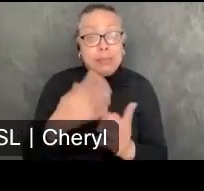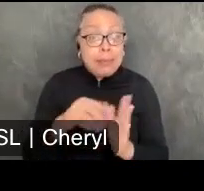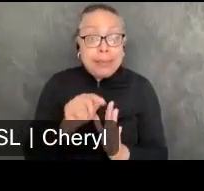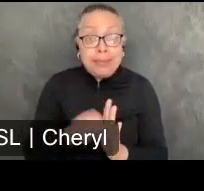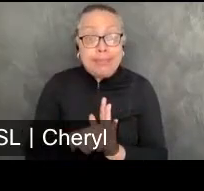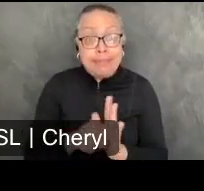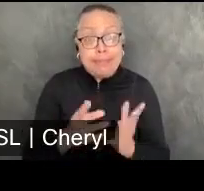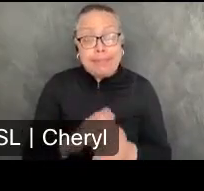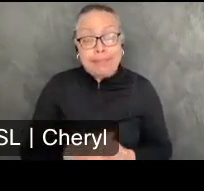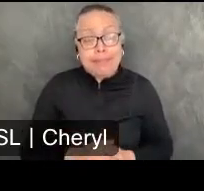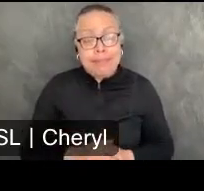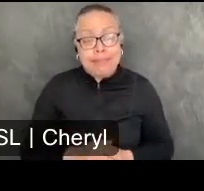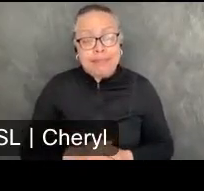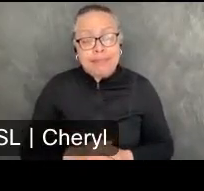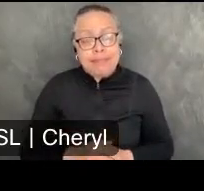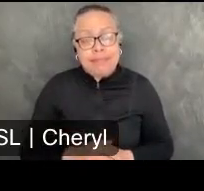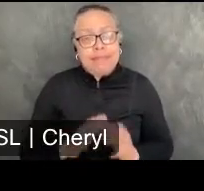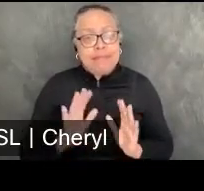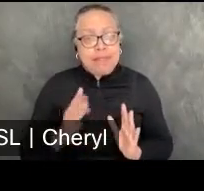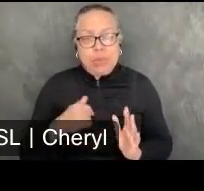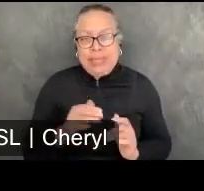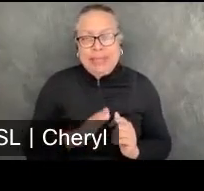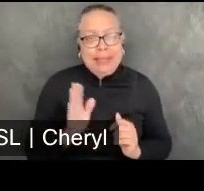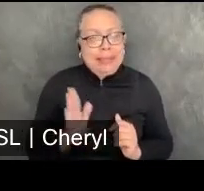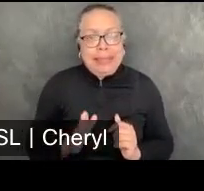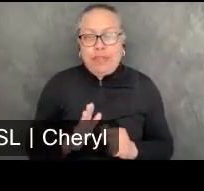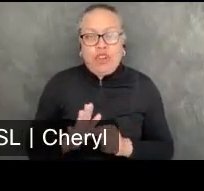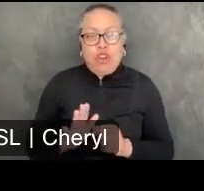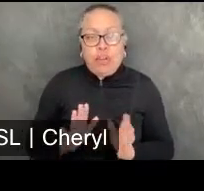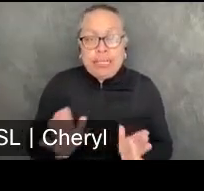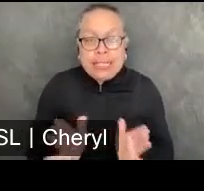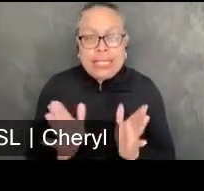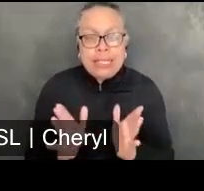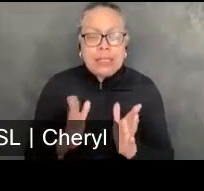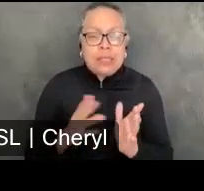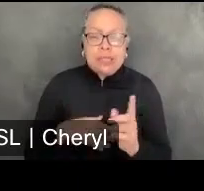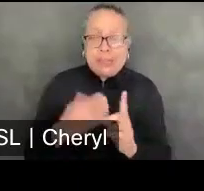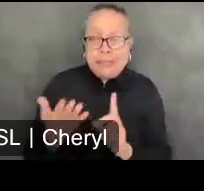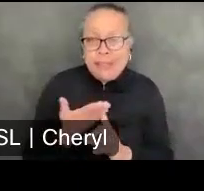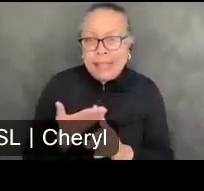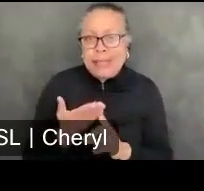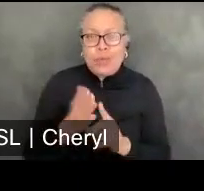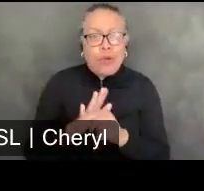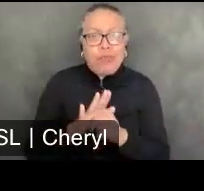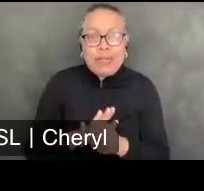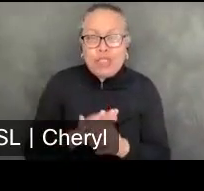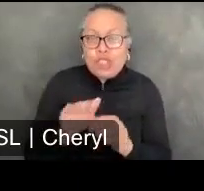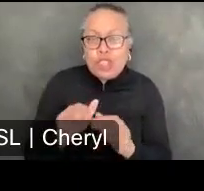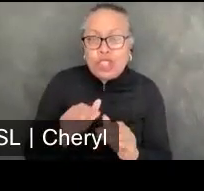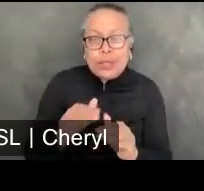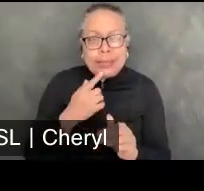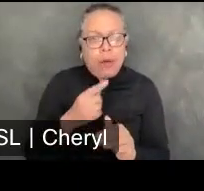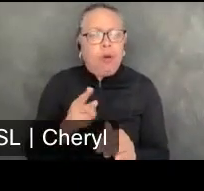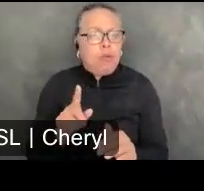partner. And so we never, never, never pressure or try to convince or even imply